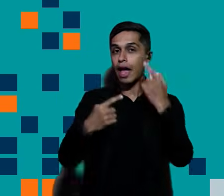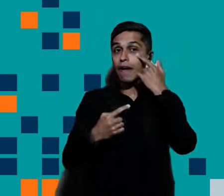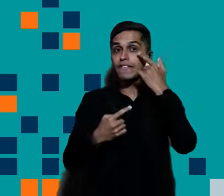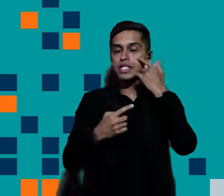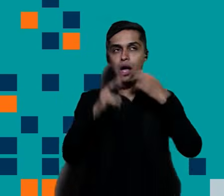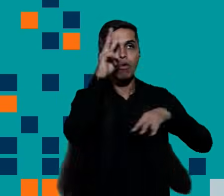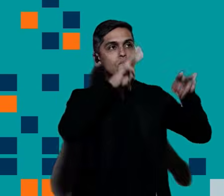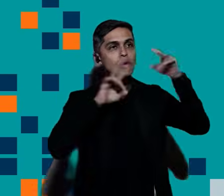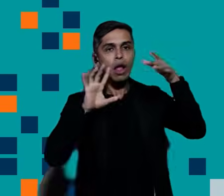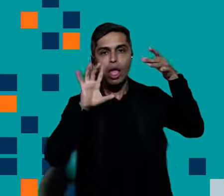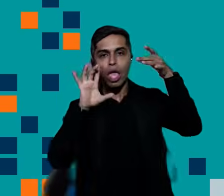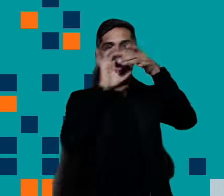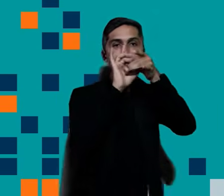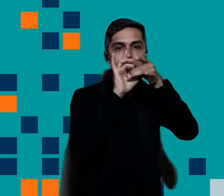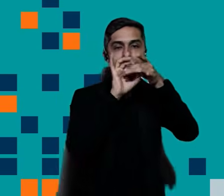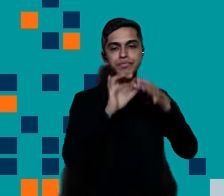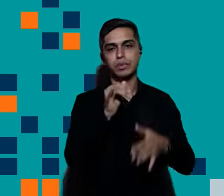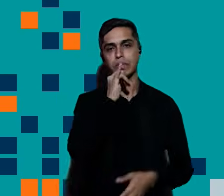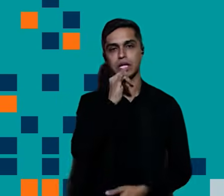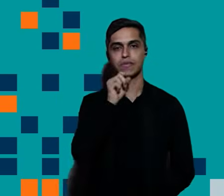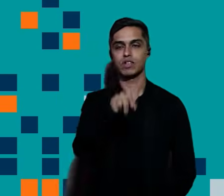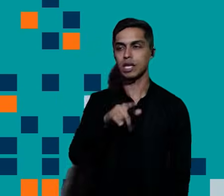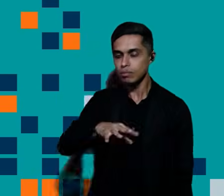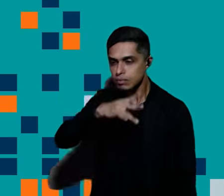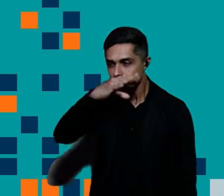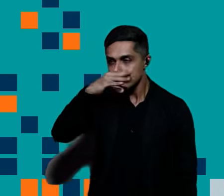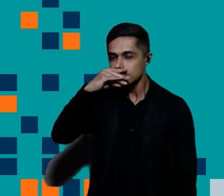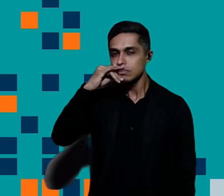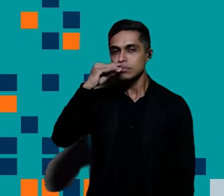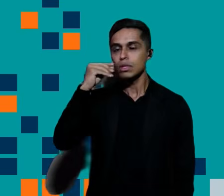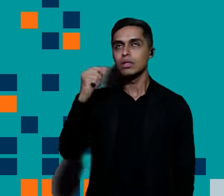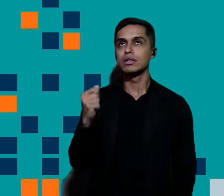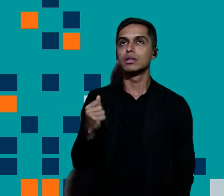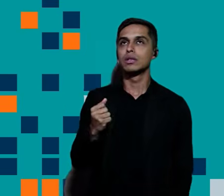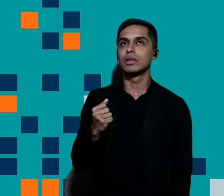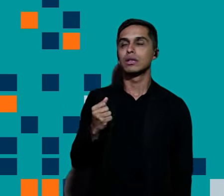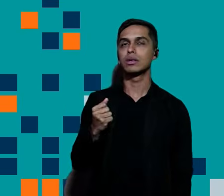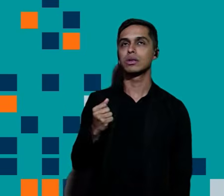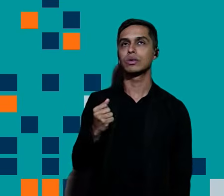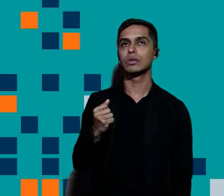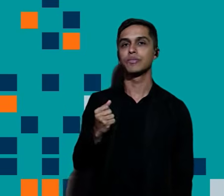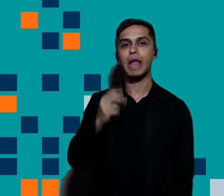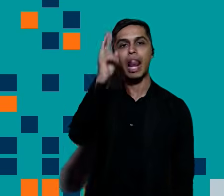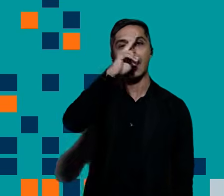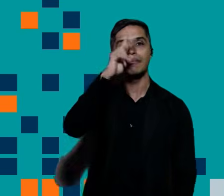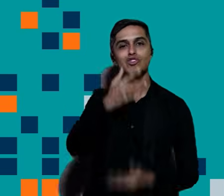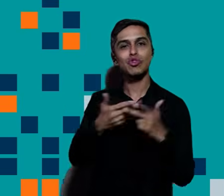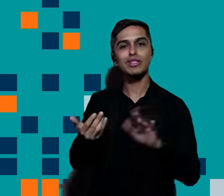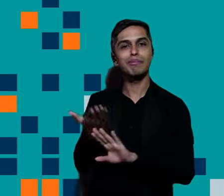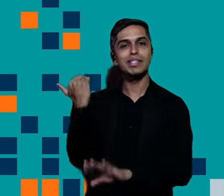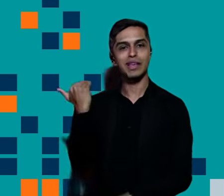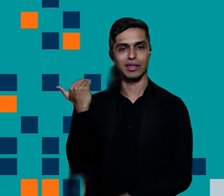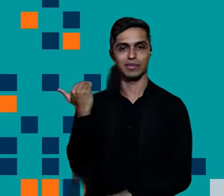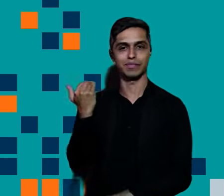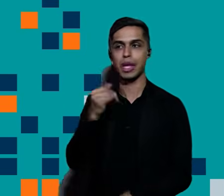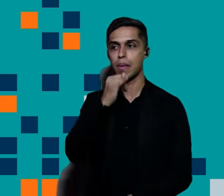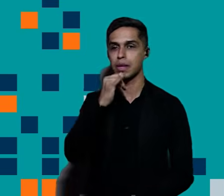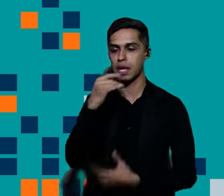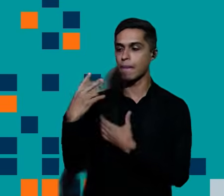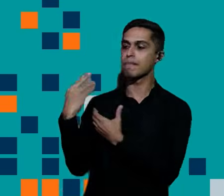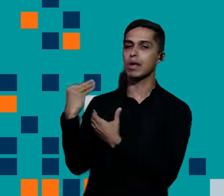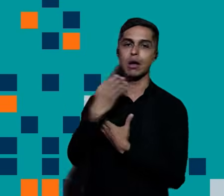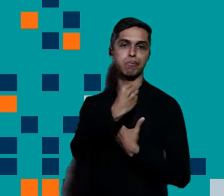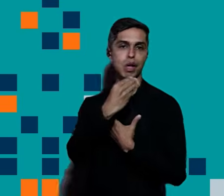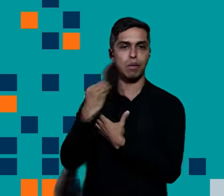walking down the road and say you smell perfume and it reminds you of somebody specifically? It's the same thing with the scent